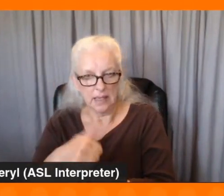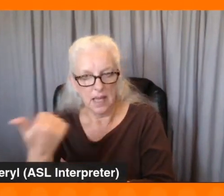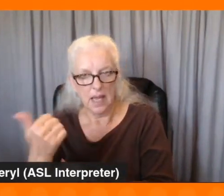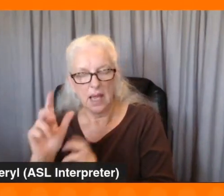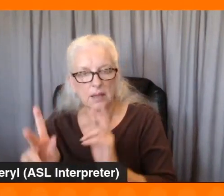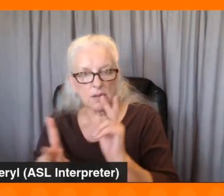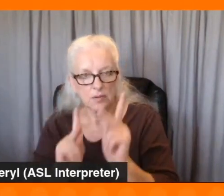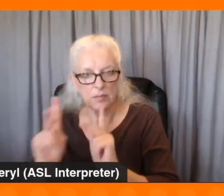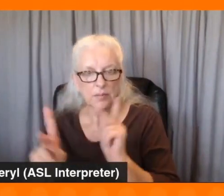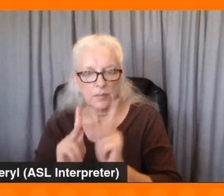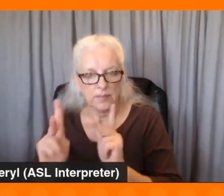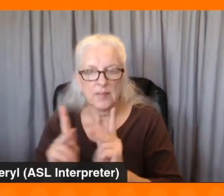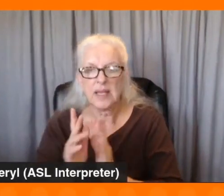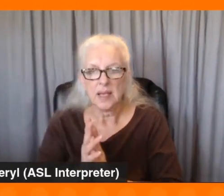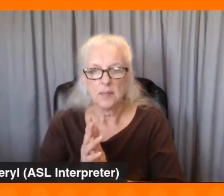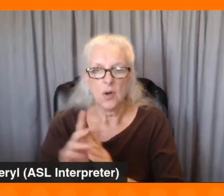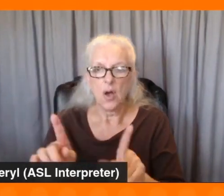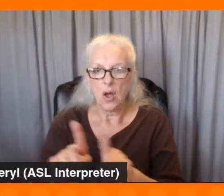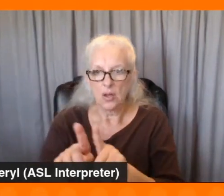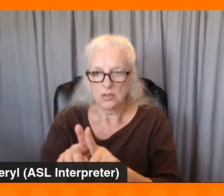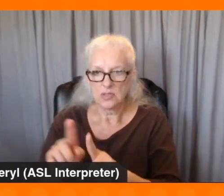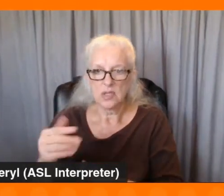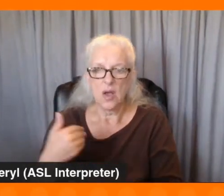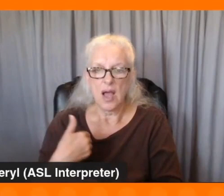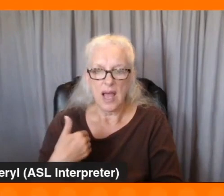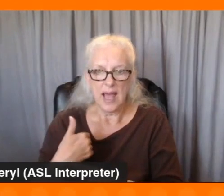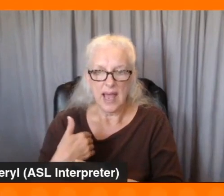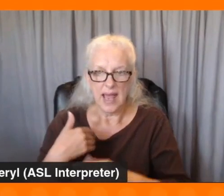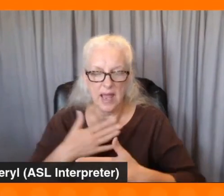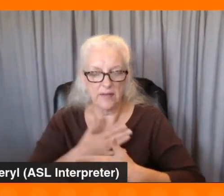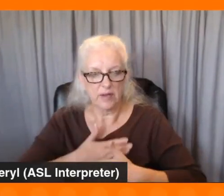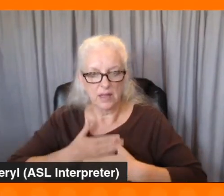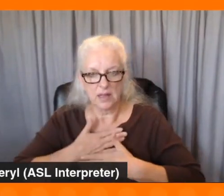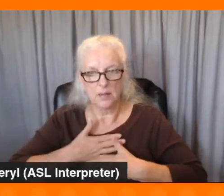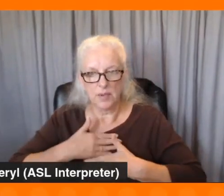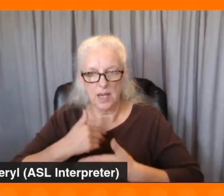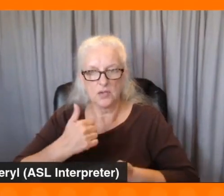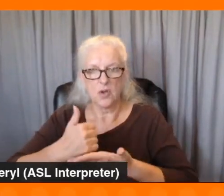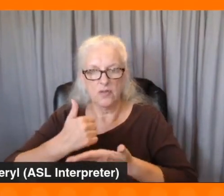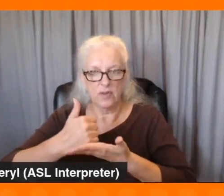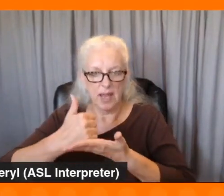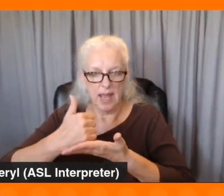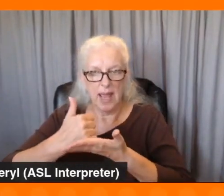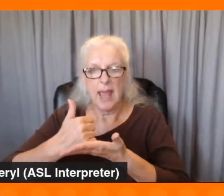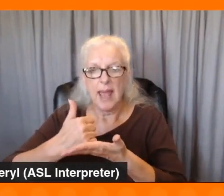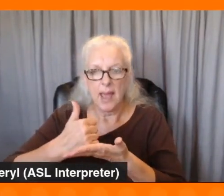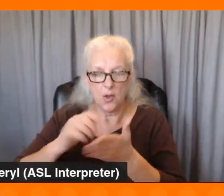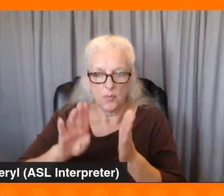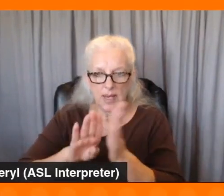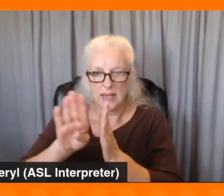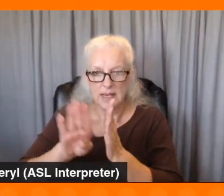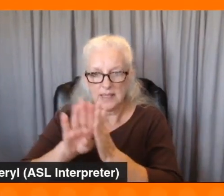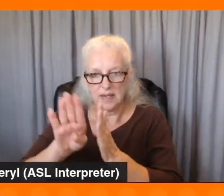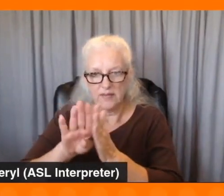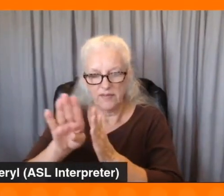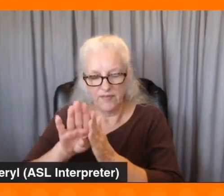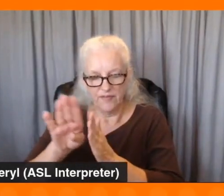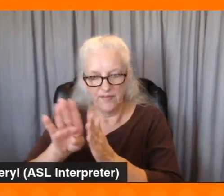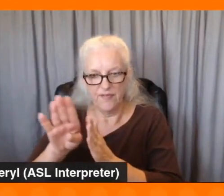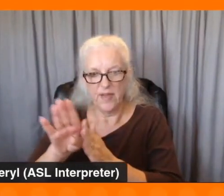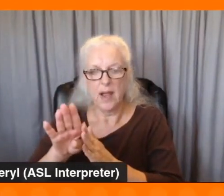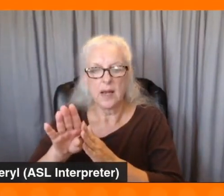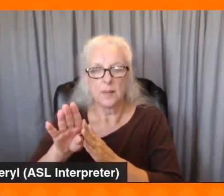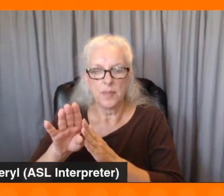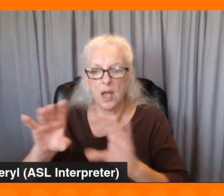way. Also, I've had the pleasure of co-creating the Strategies for Effective and Inclusive Computer Science Teaching course. This online